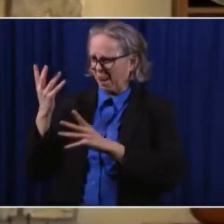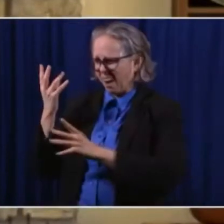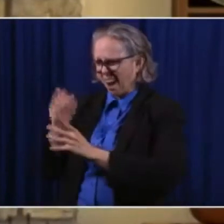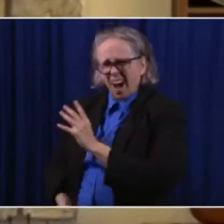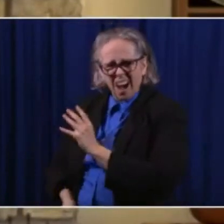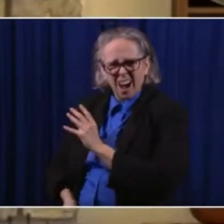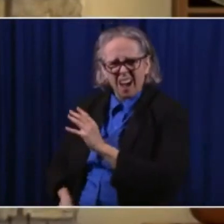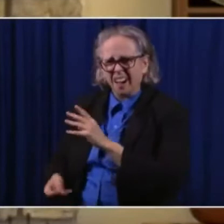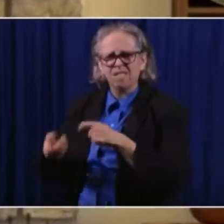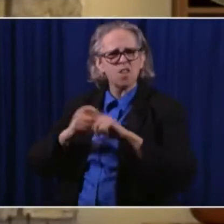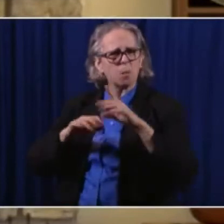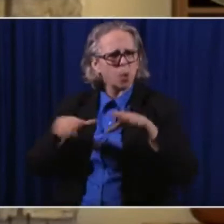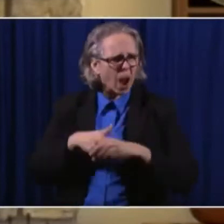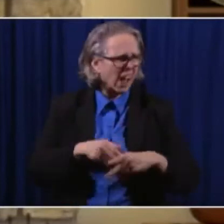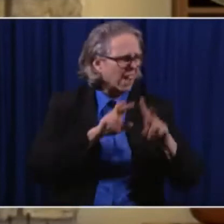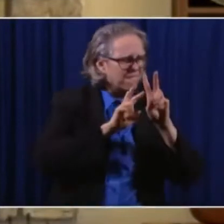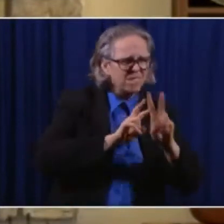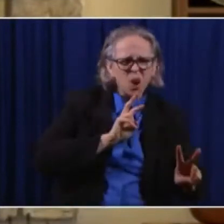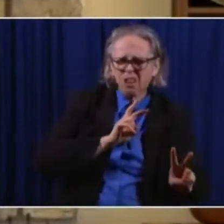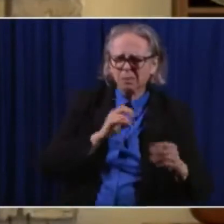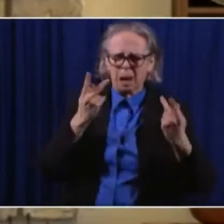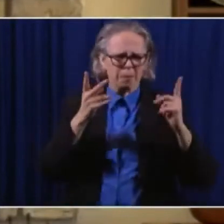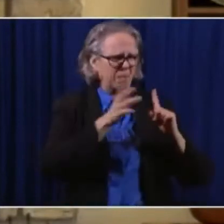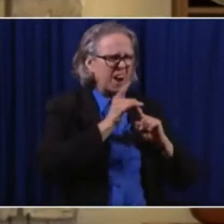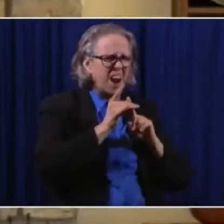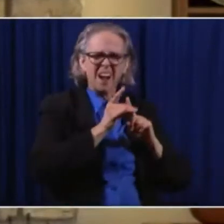that. What else can we do?